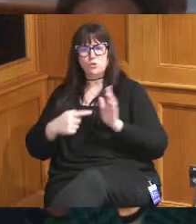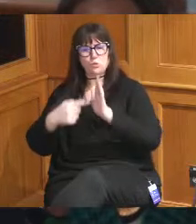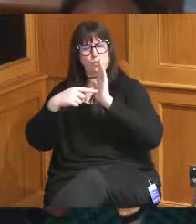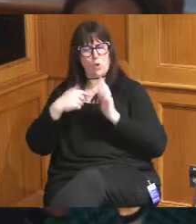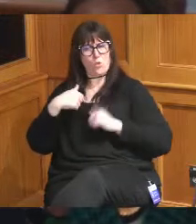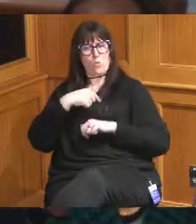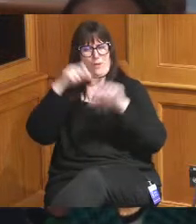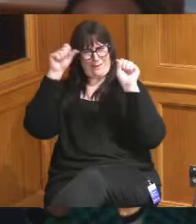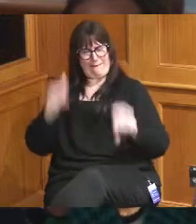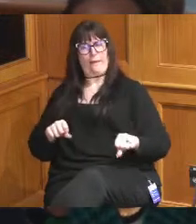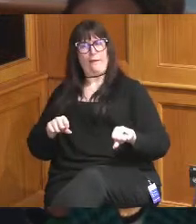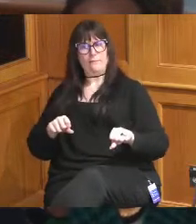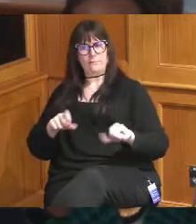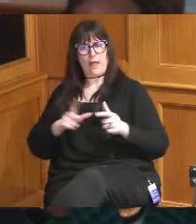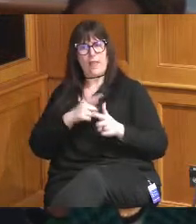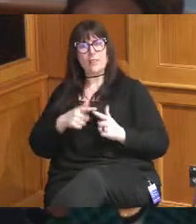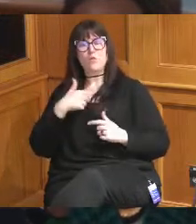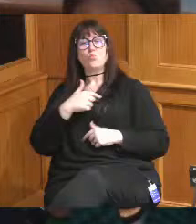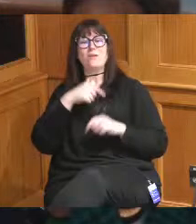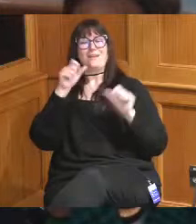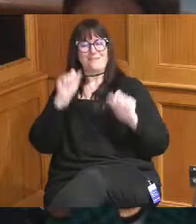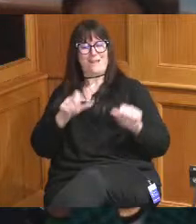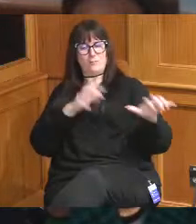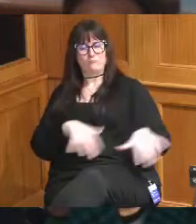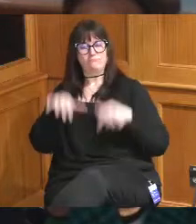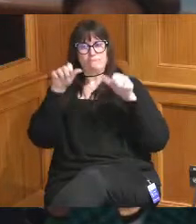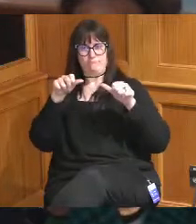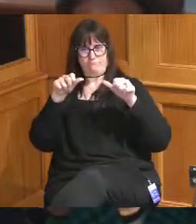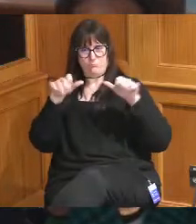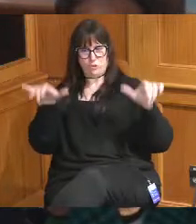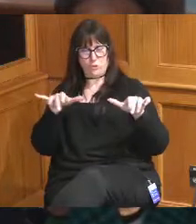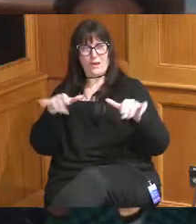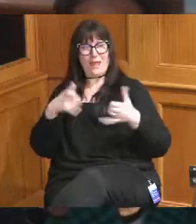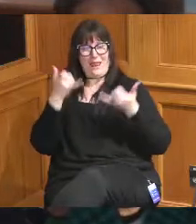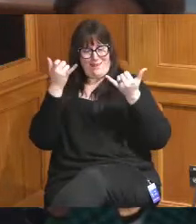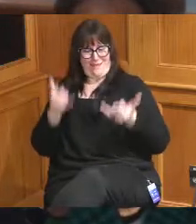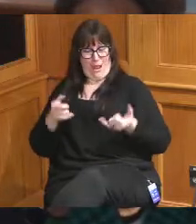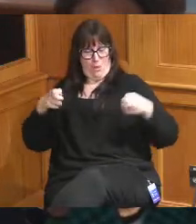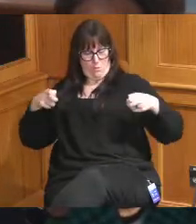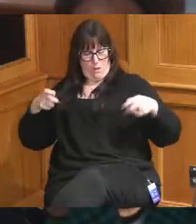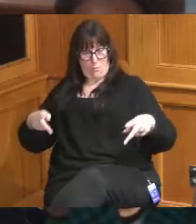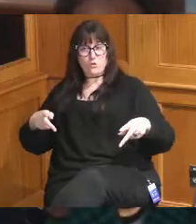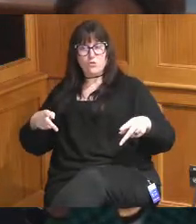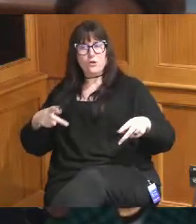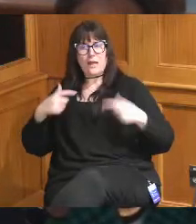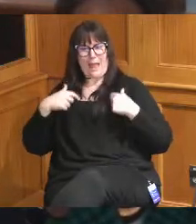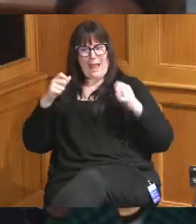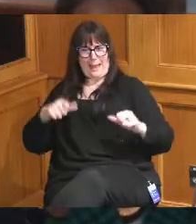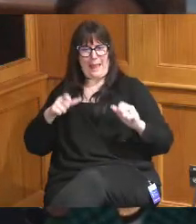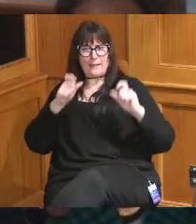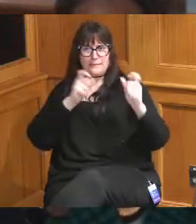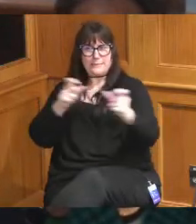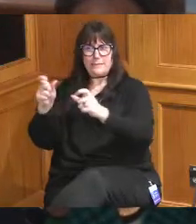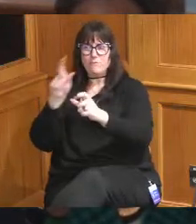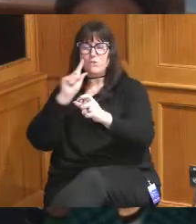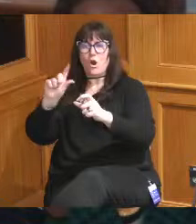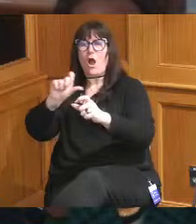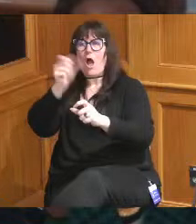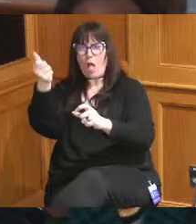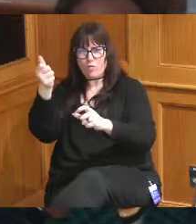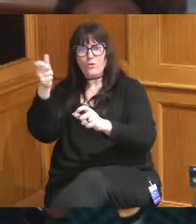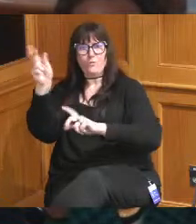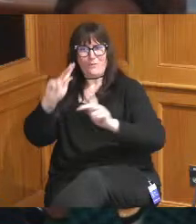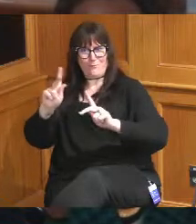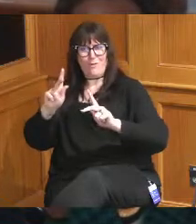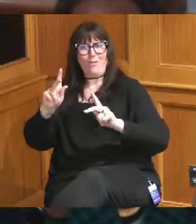compete and that we can give back. And I now get the opportunity to give that opportunity to others within